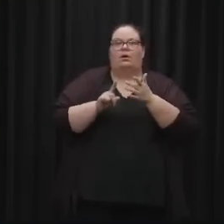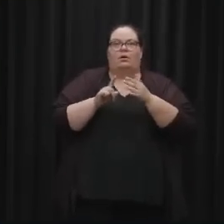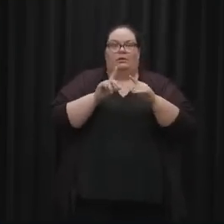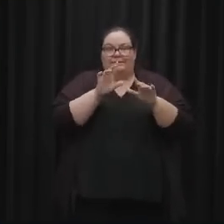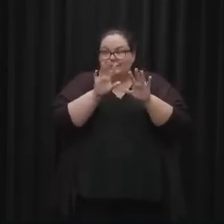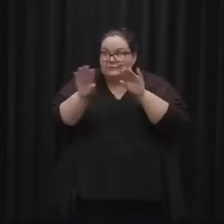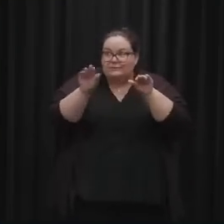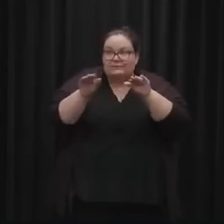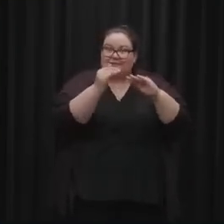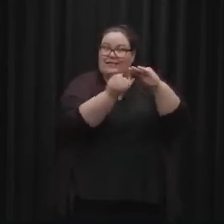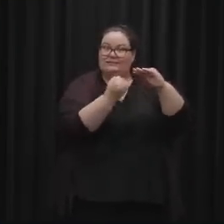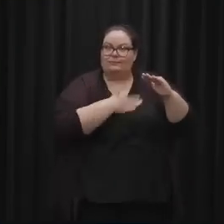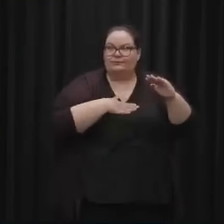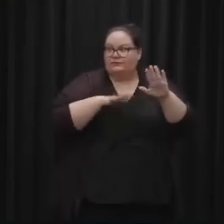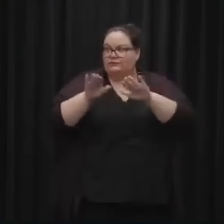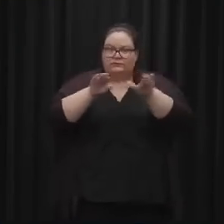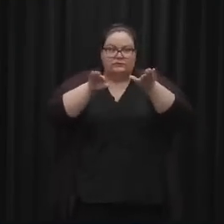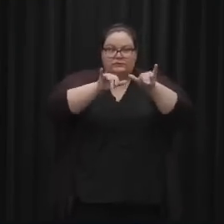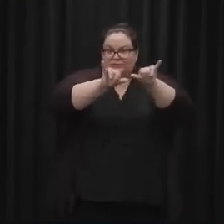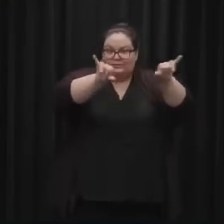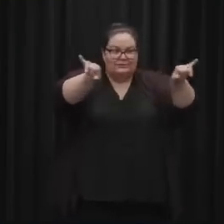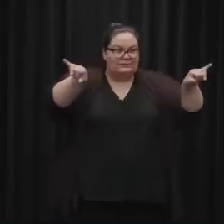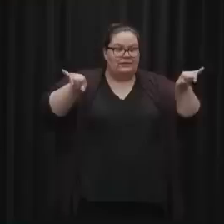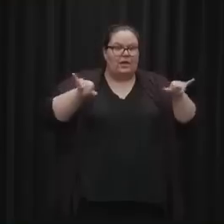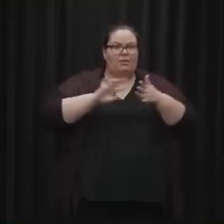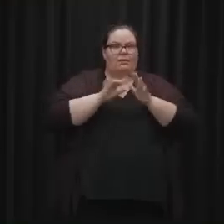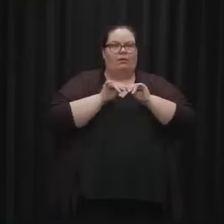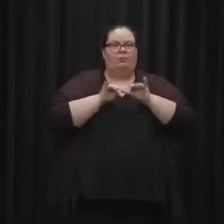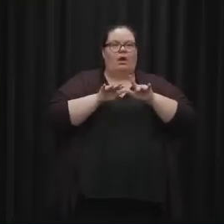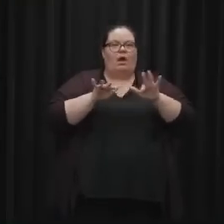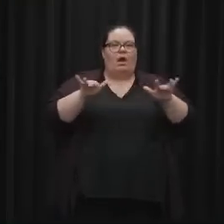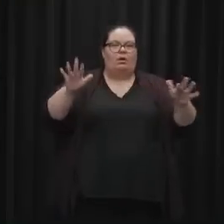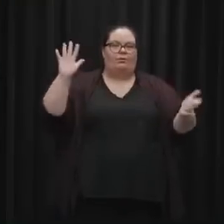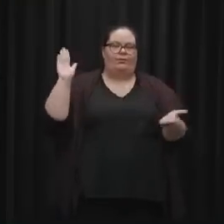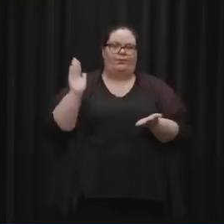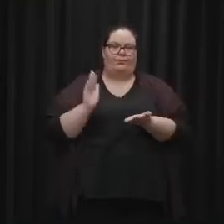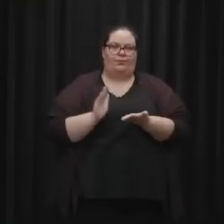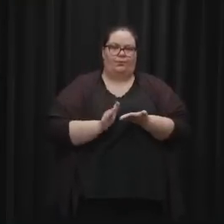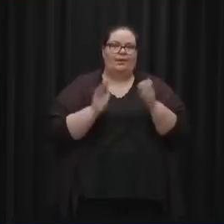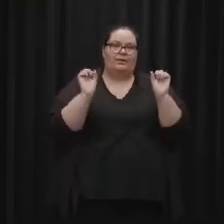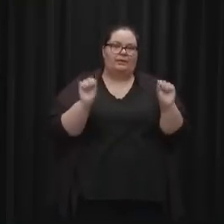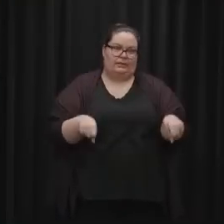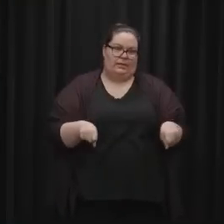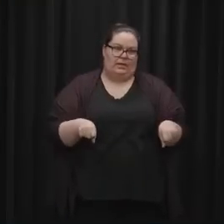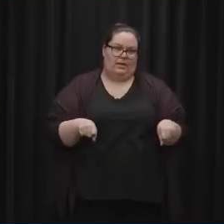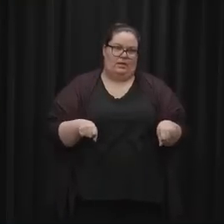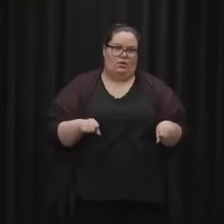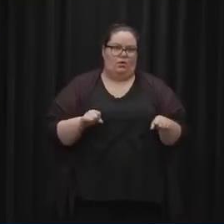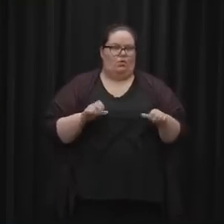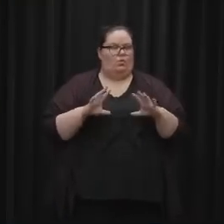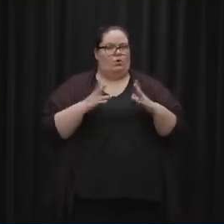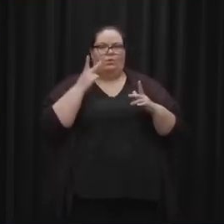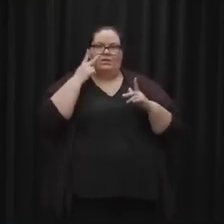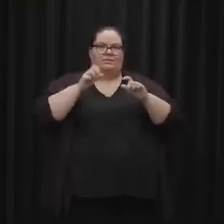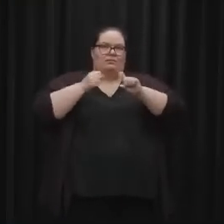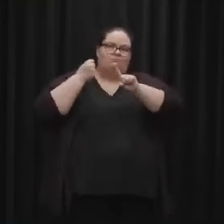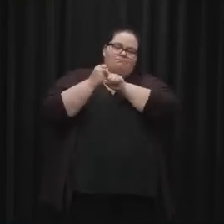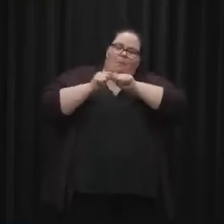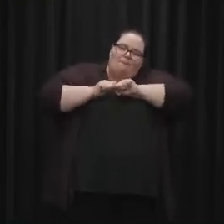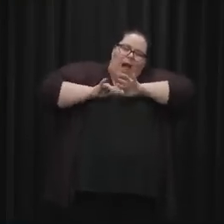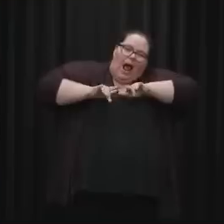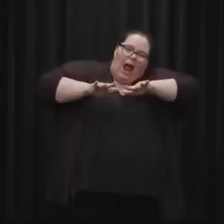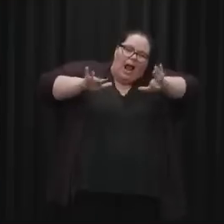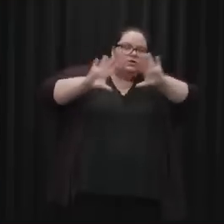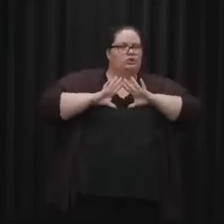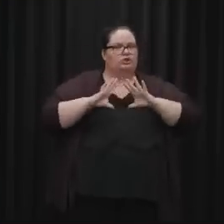be isolated, the fewer people are at risk of being infected and the fewer people that we would see involved in an outbreak. We